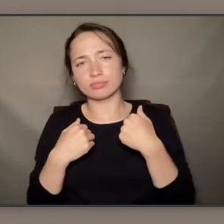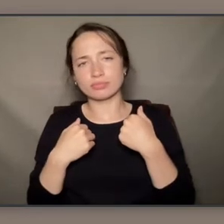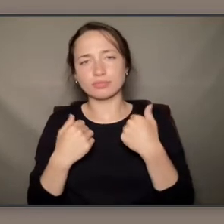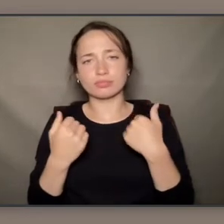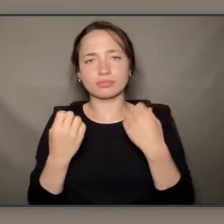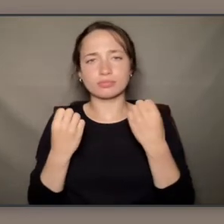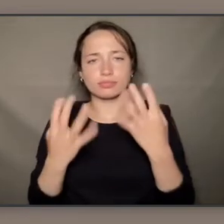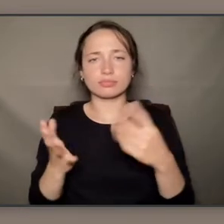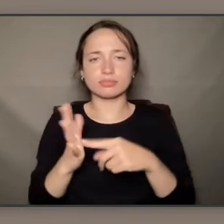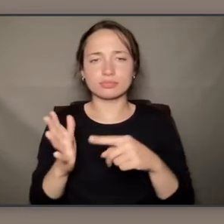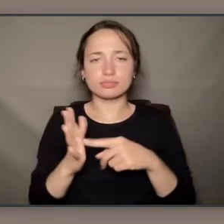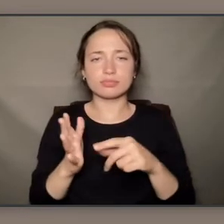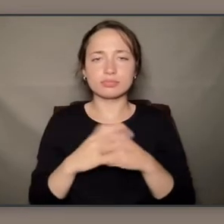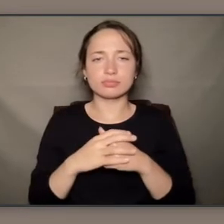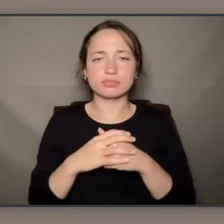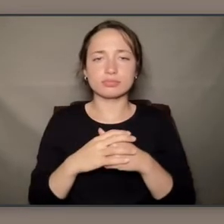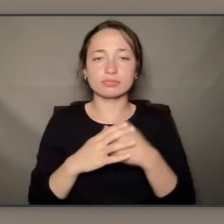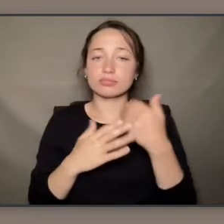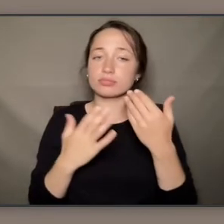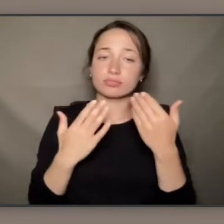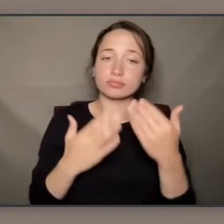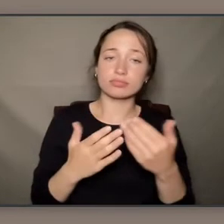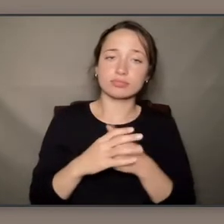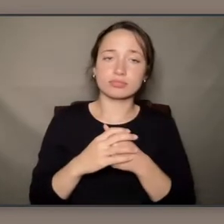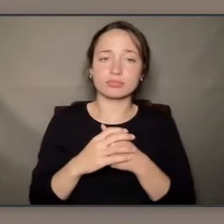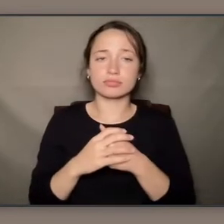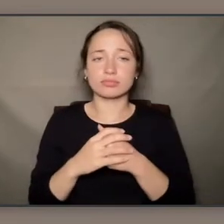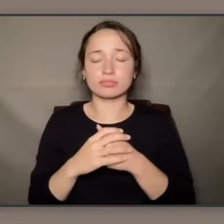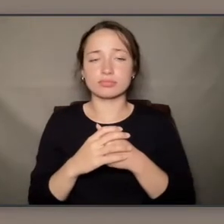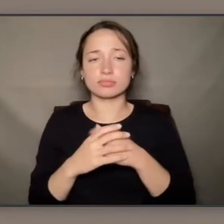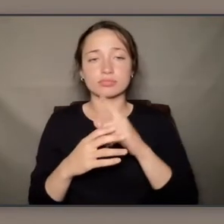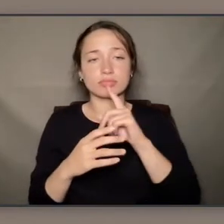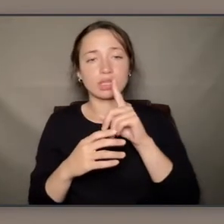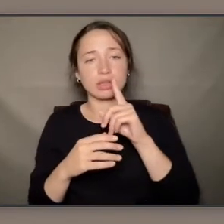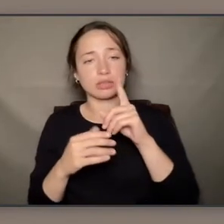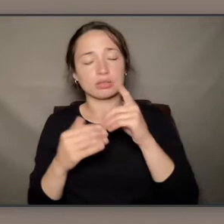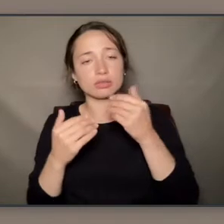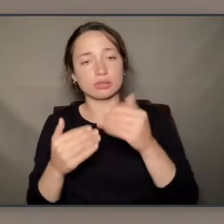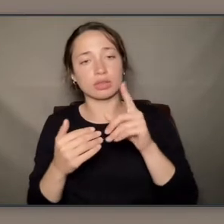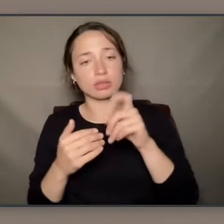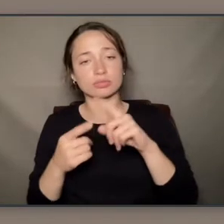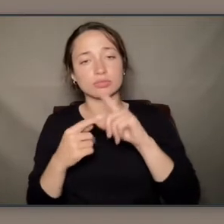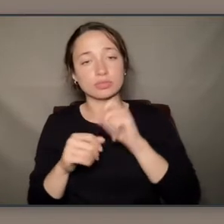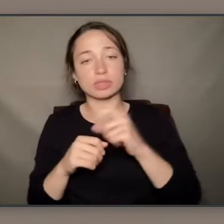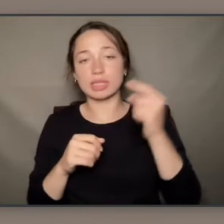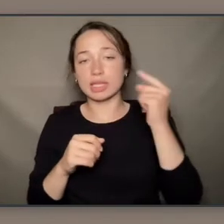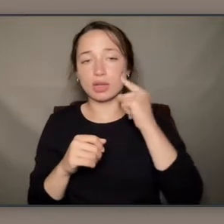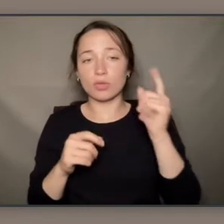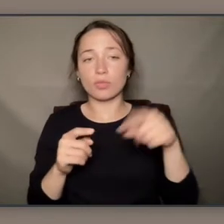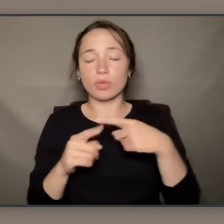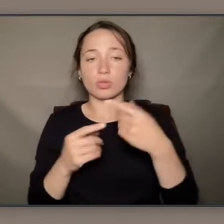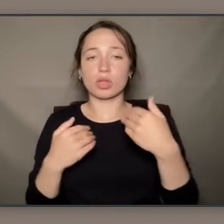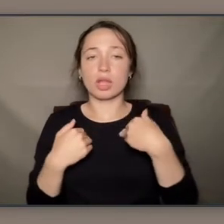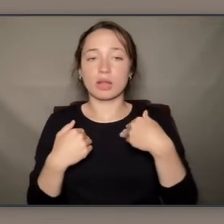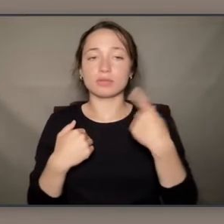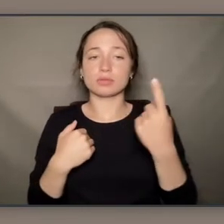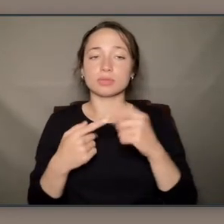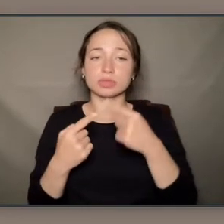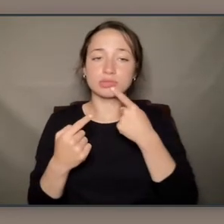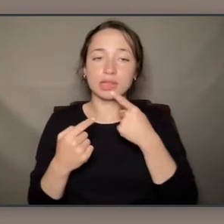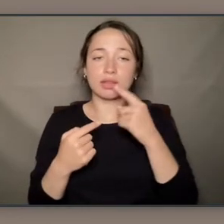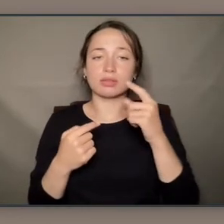Sure. There are many examples. Oh, go ahead. No, you're asking them to really hear what you have to say, to really